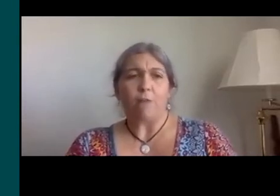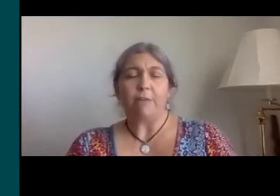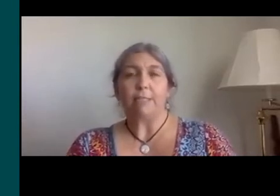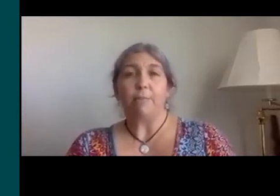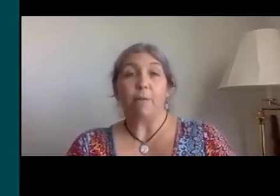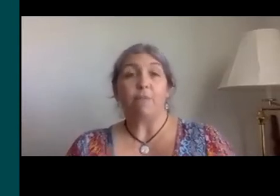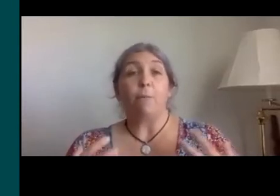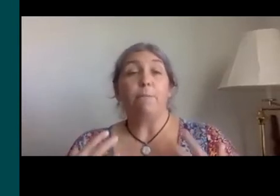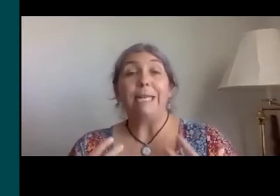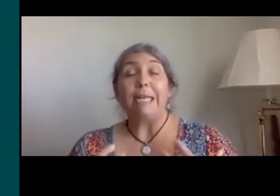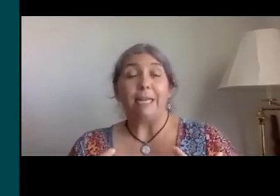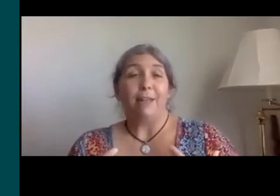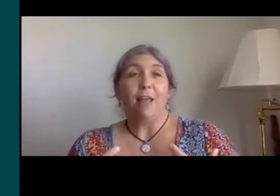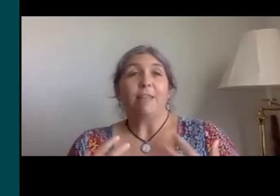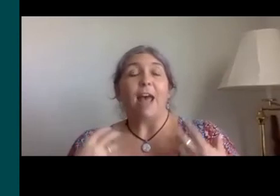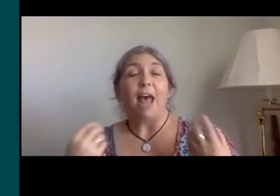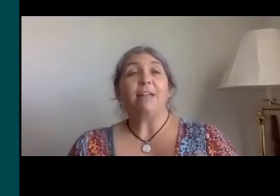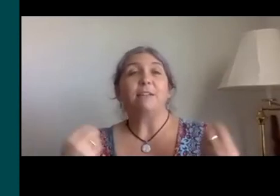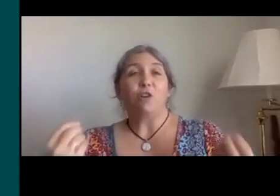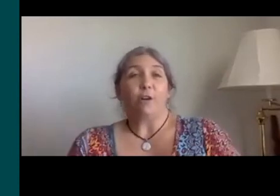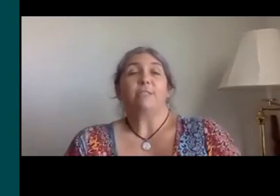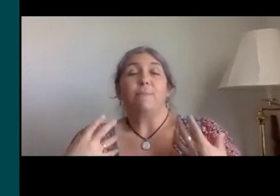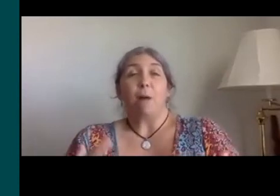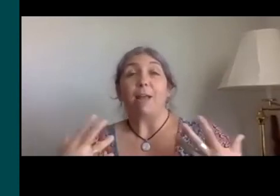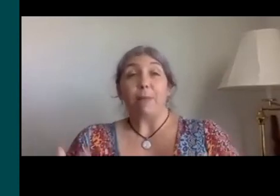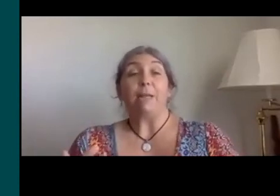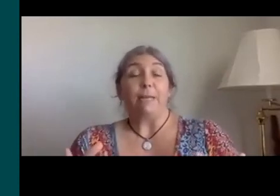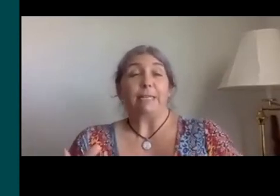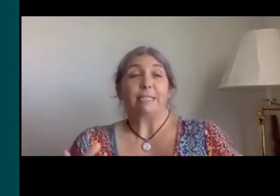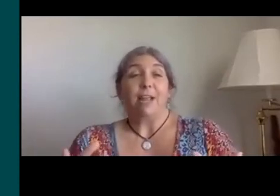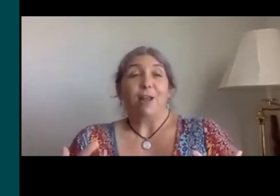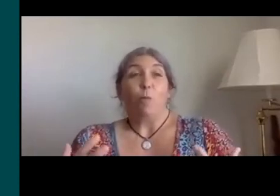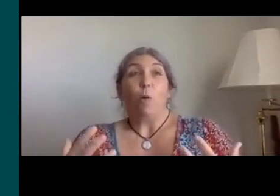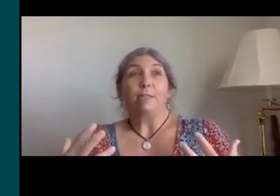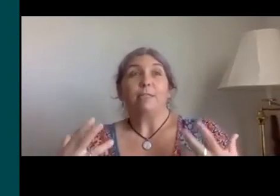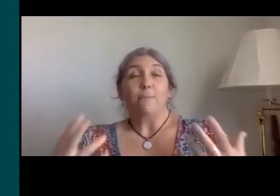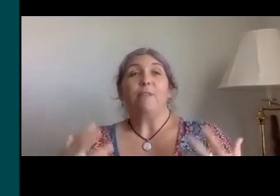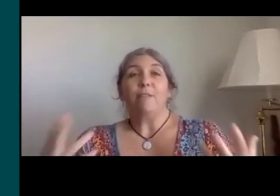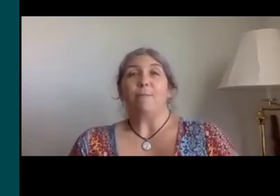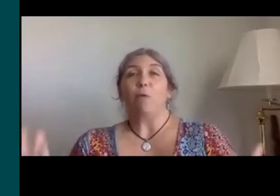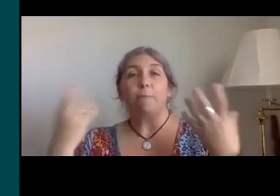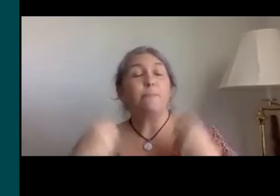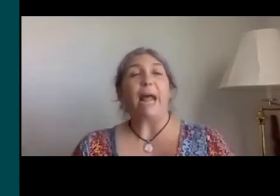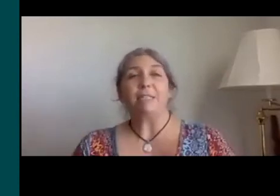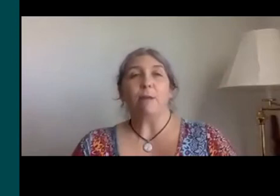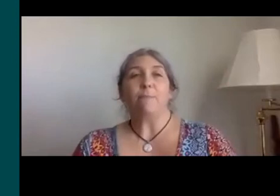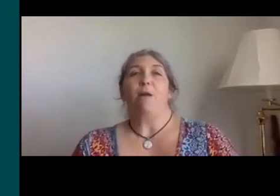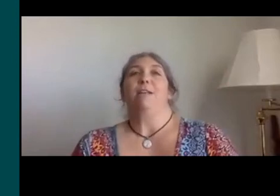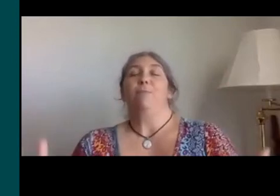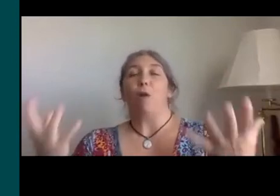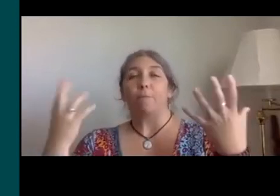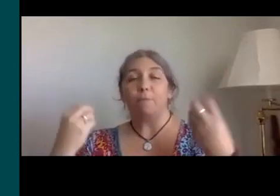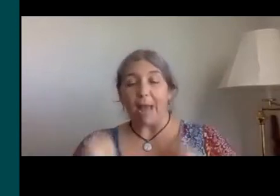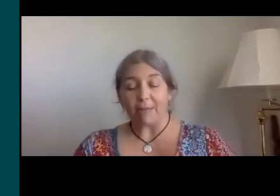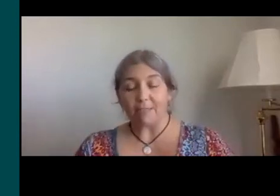everyone, obviously, but for me, the act of nursing my babies was something that brought me back to my body.